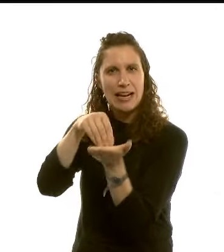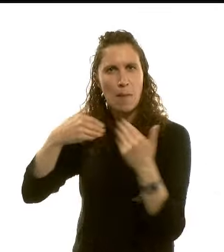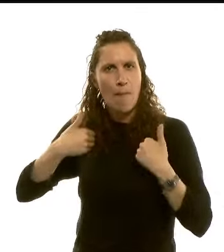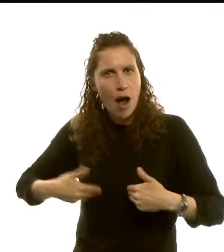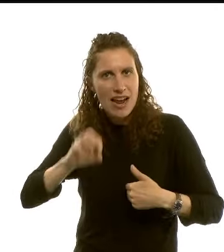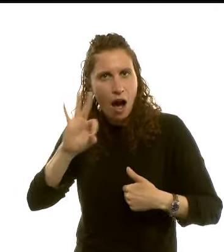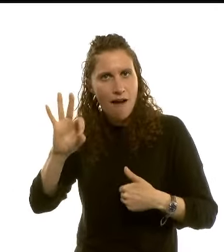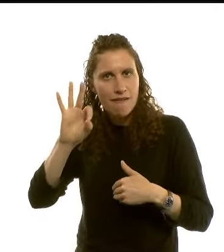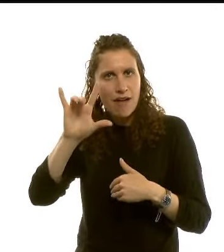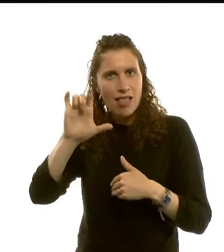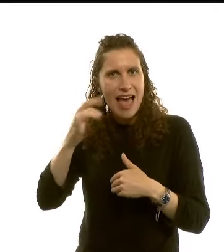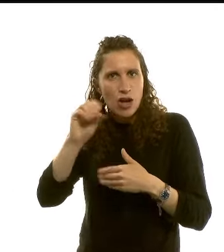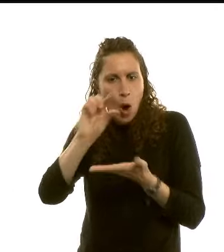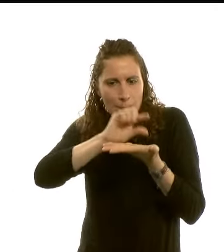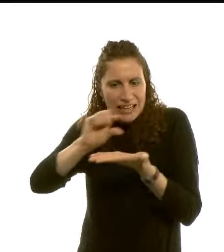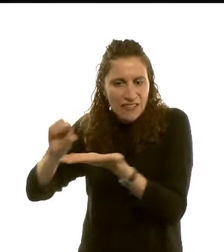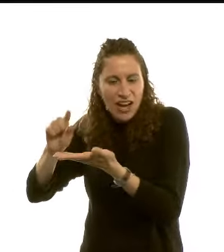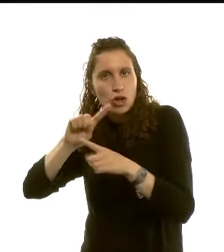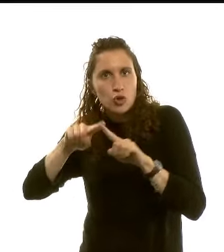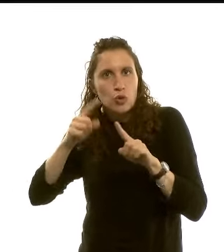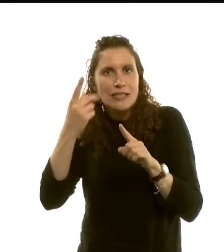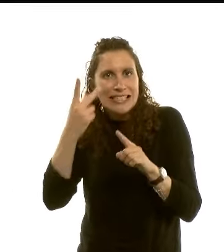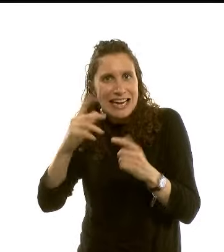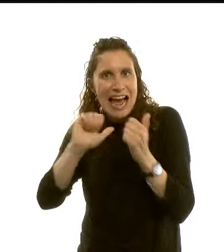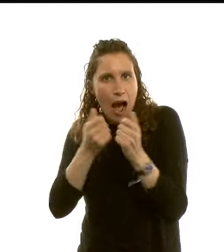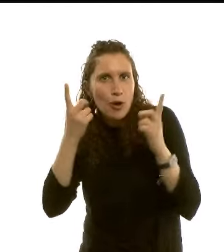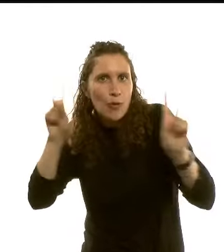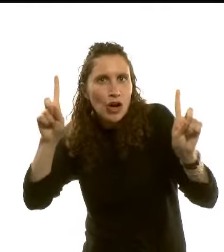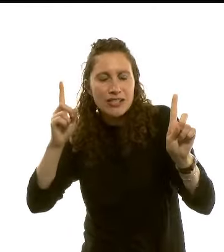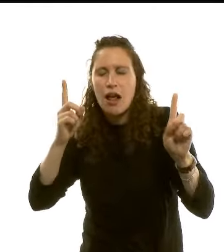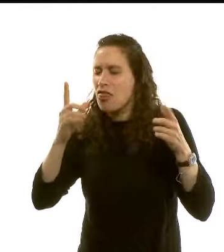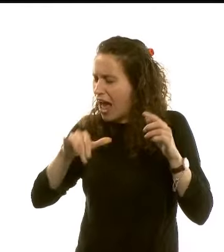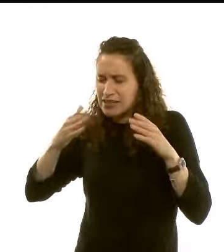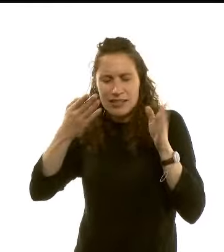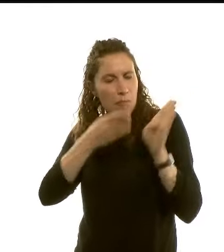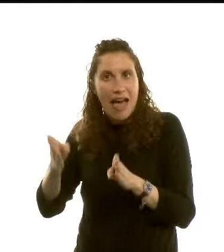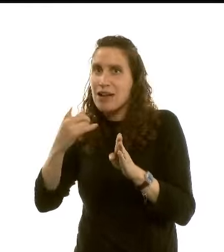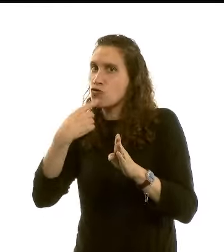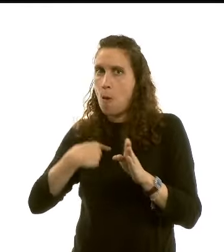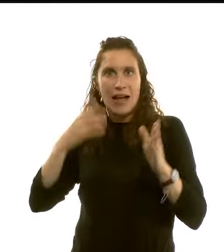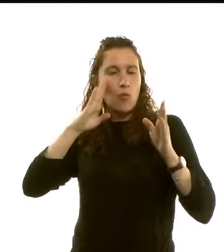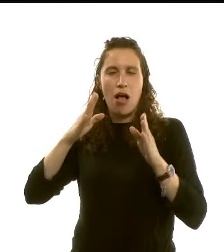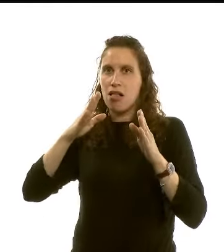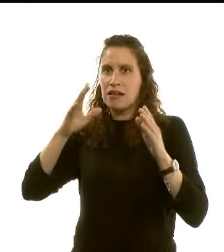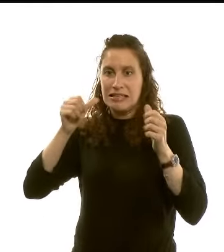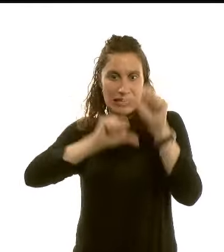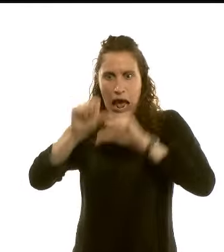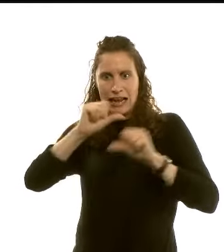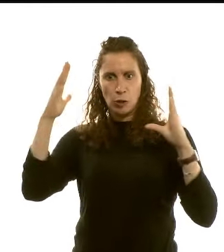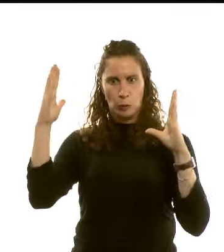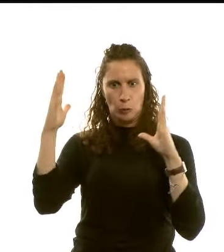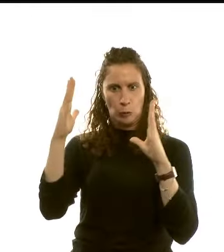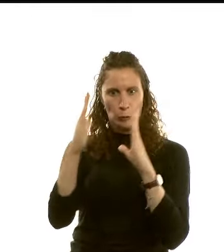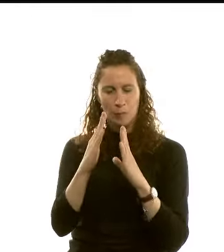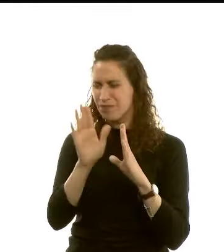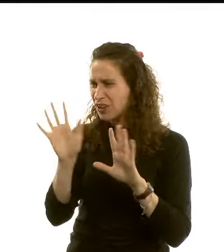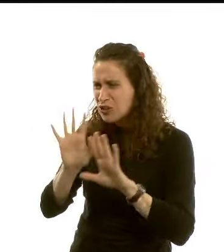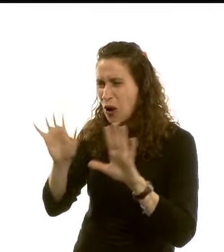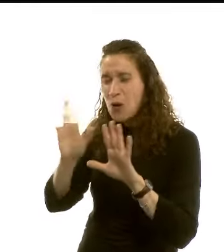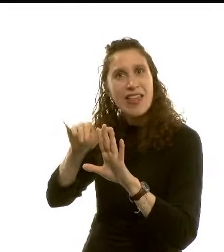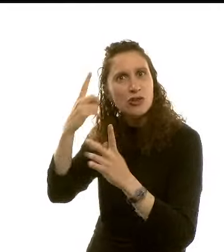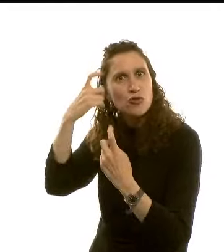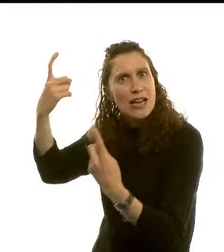Lego minifigure Joel, to see how it works. We won't be this doing, is what the plan is. This is what they told me. That is not possible. We're not injecting. That was your dream that you had last night. We talked